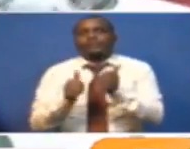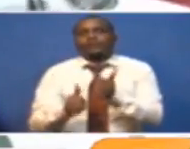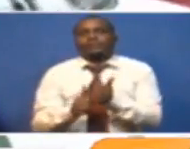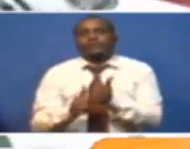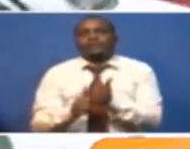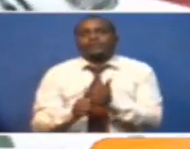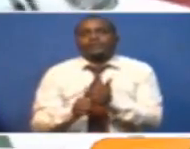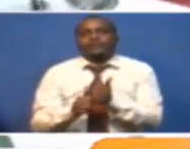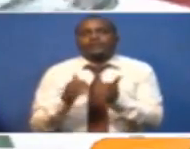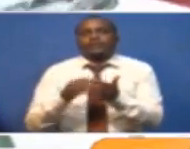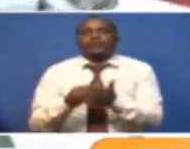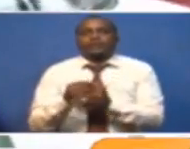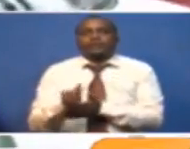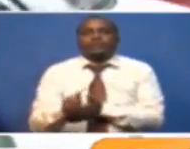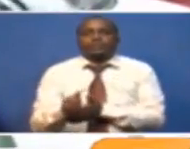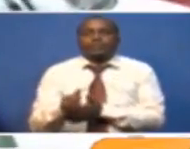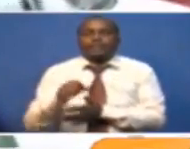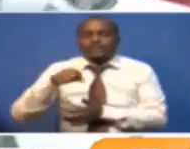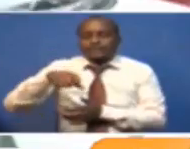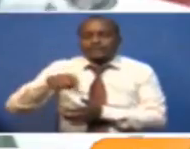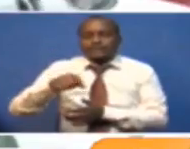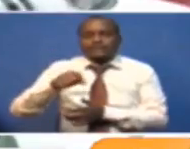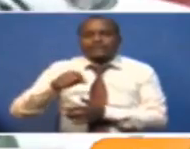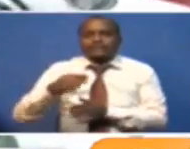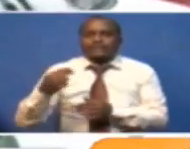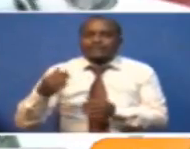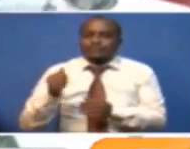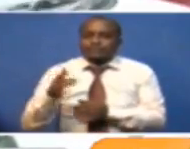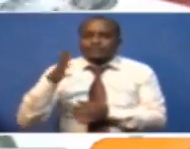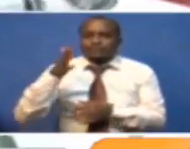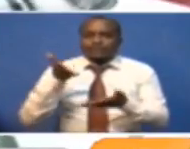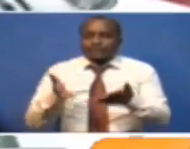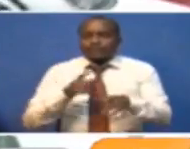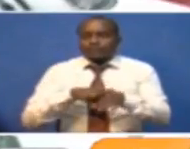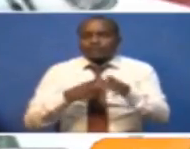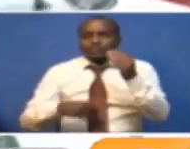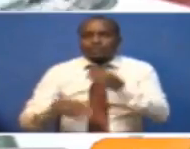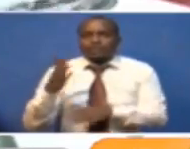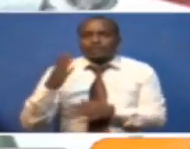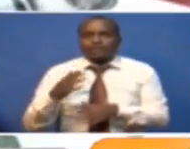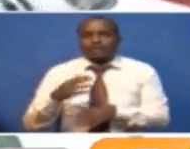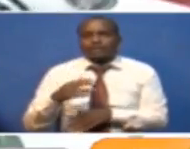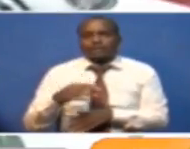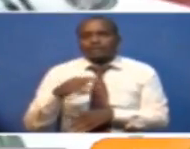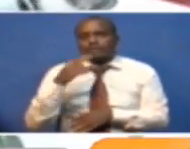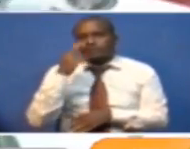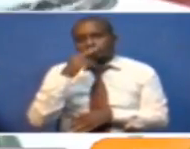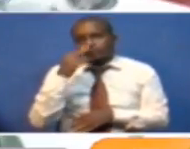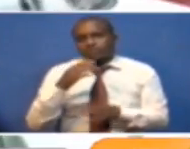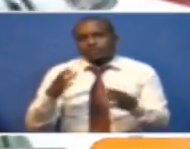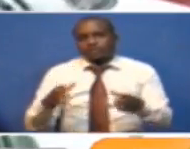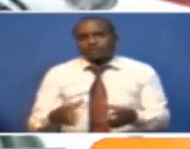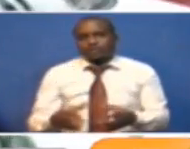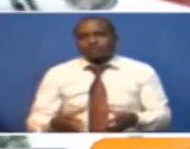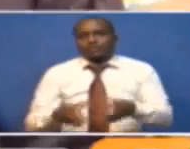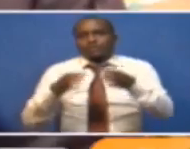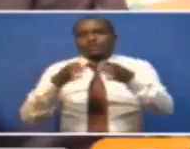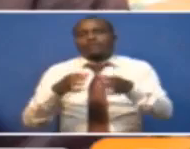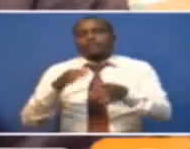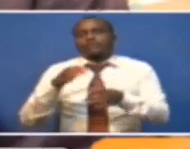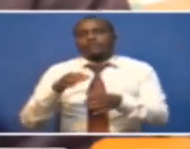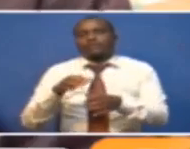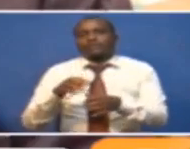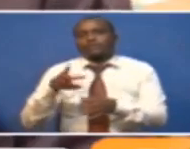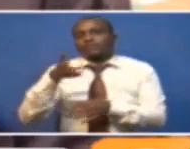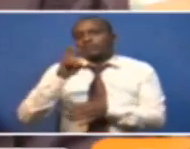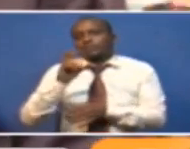bei mbegu kwa bei ya juu. Na kwa sasa tunapouza mahindi ni mchezo tu. Korokoro inauzwa kwa shilingi 20. Kwa